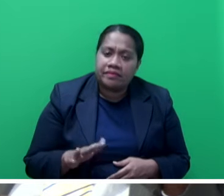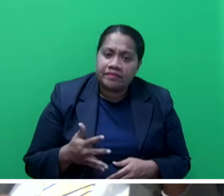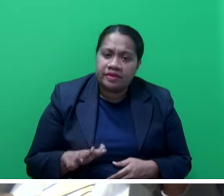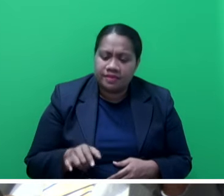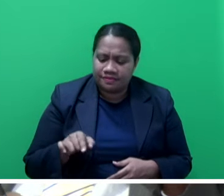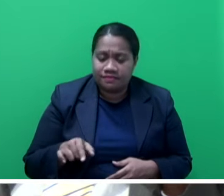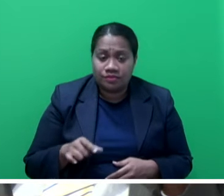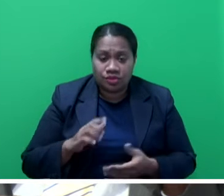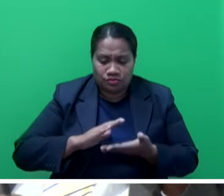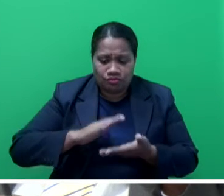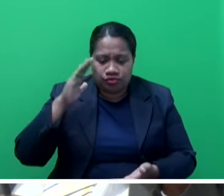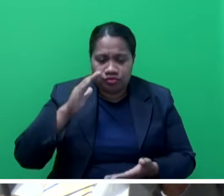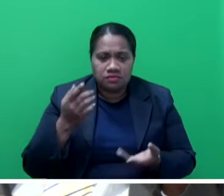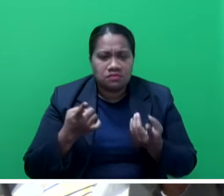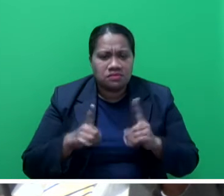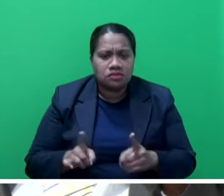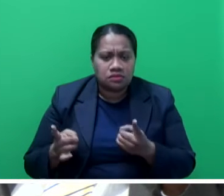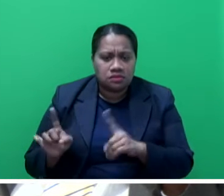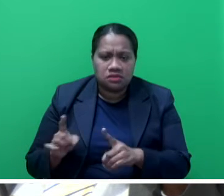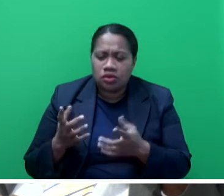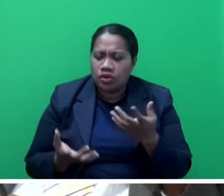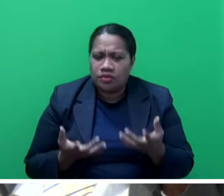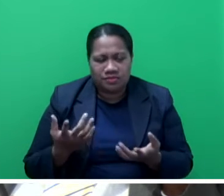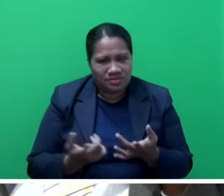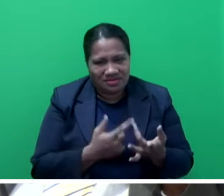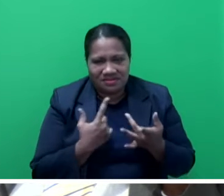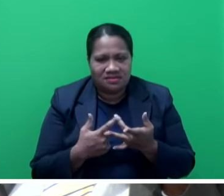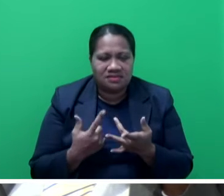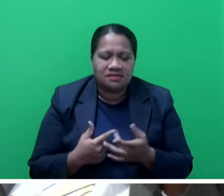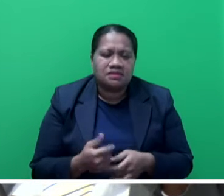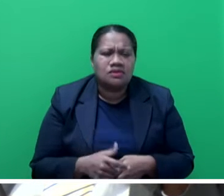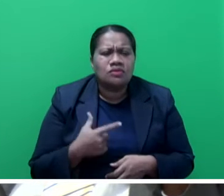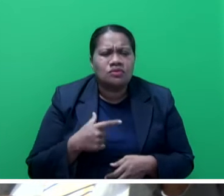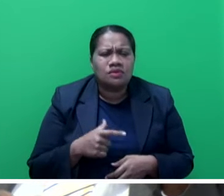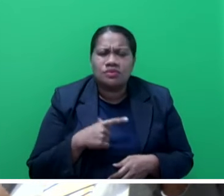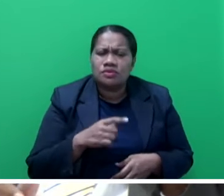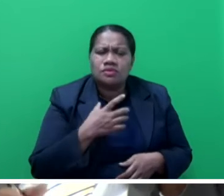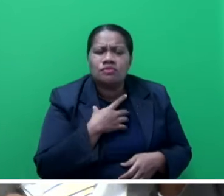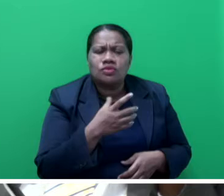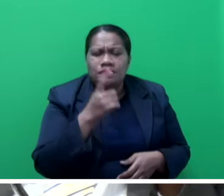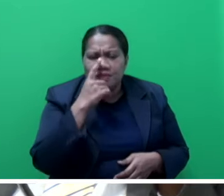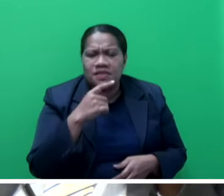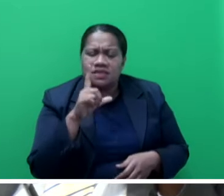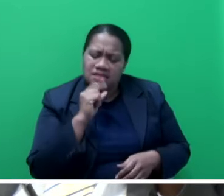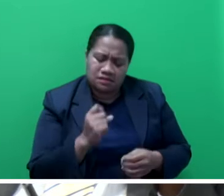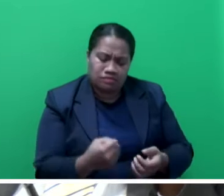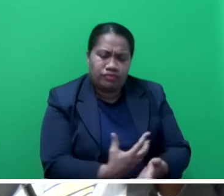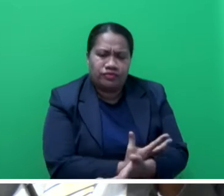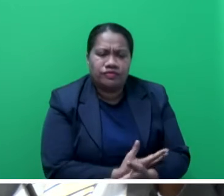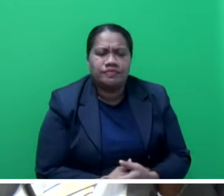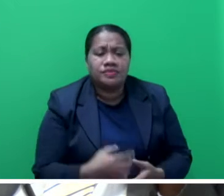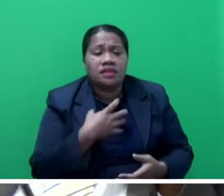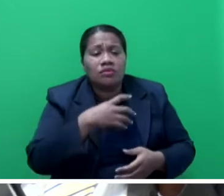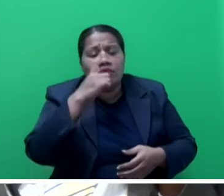increased risk of death compared to other variants. Essentially because more people can get infected, and as more people